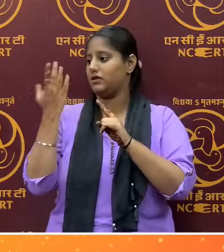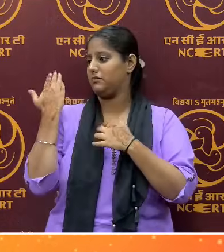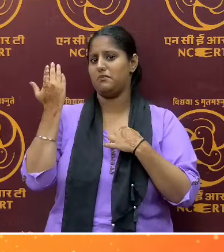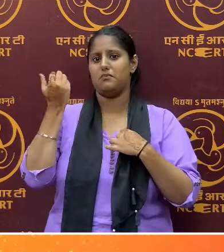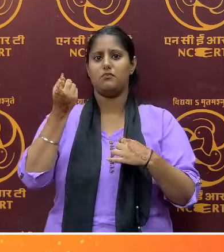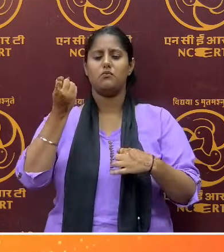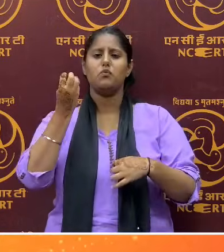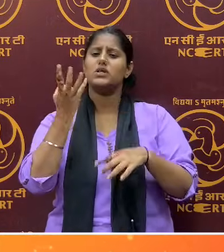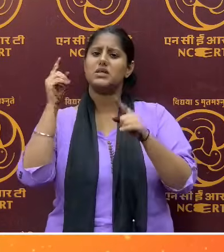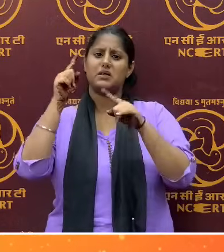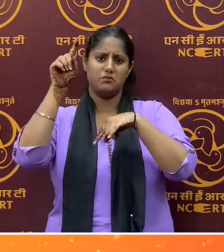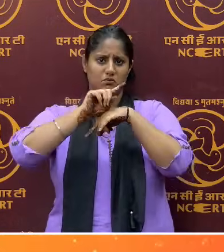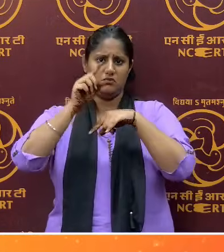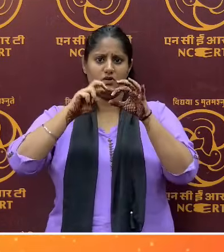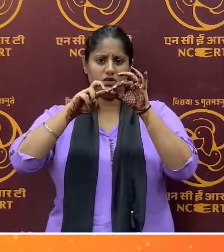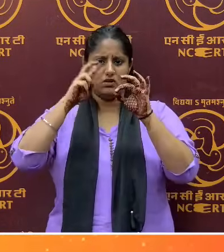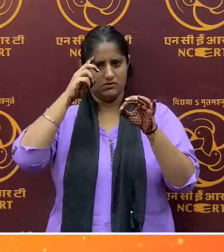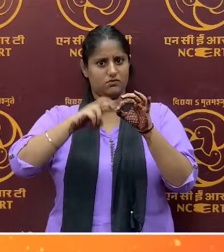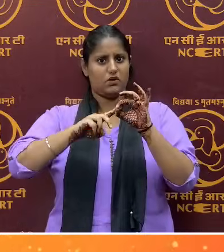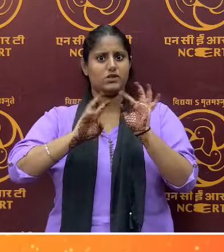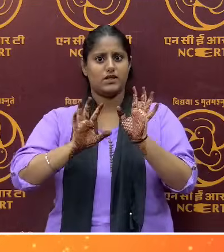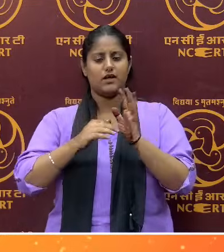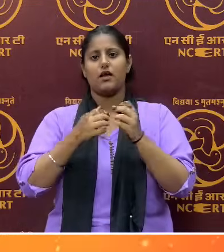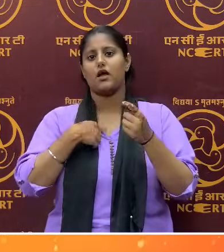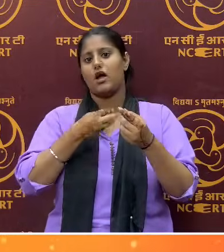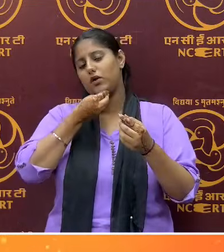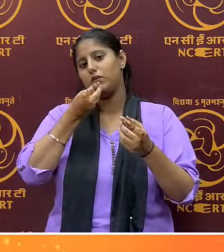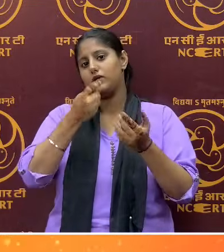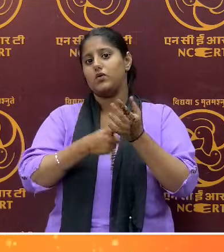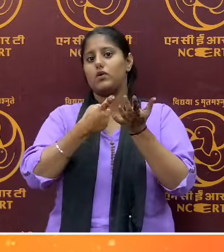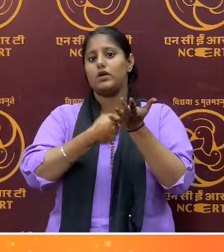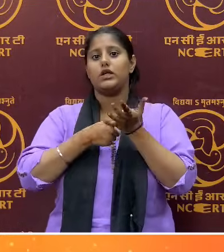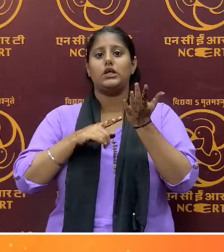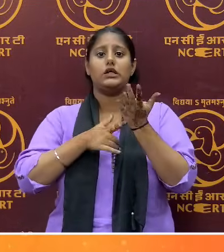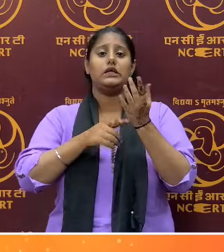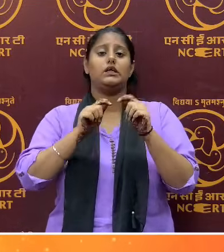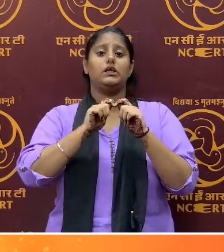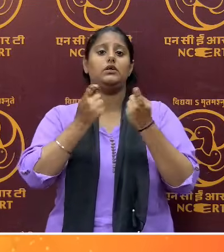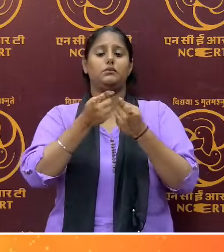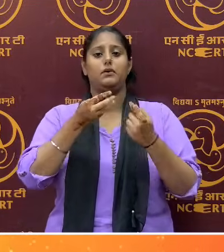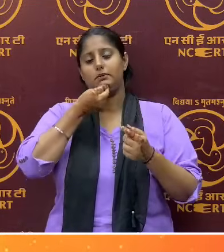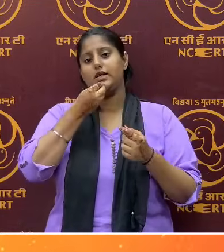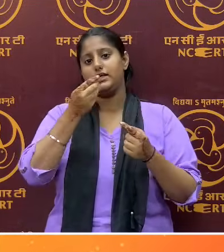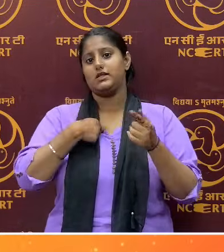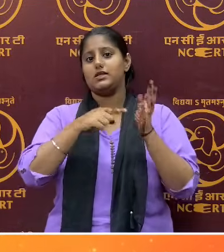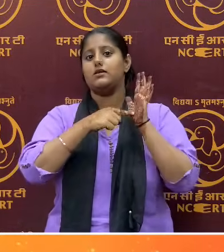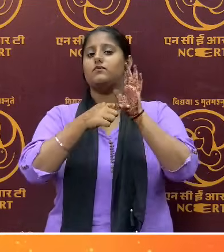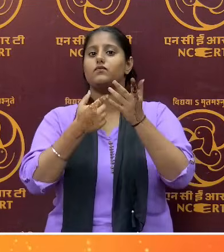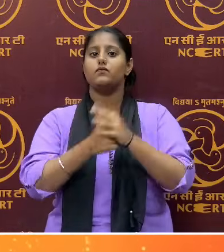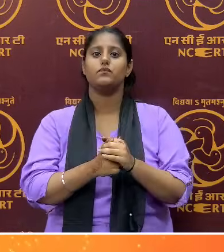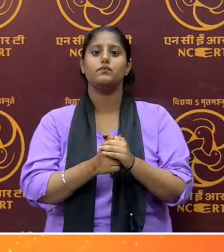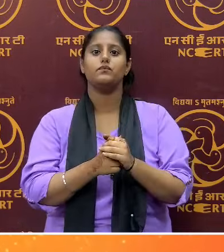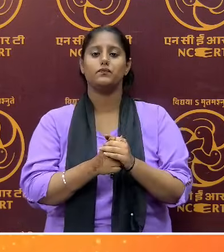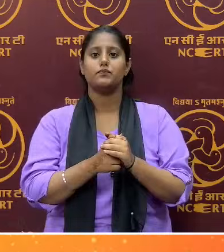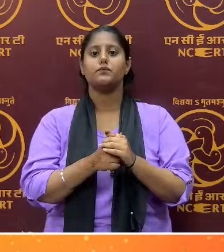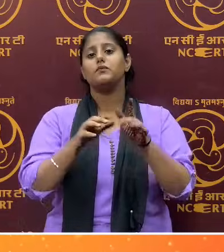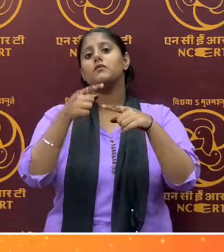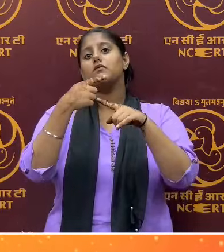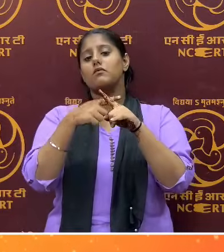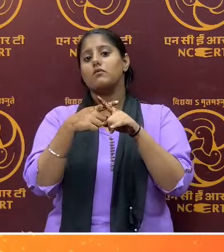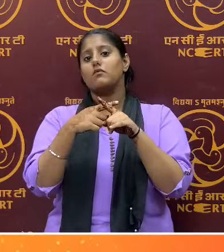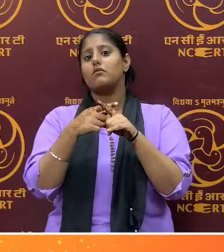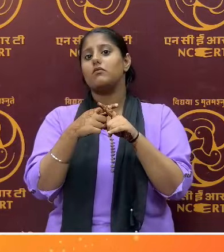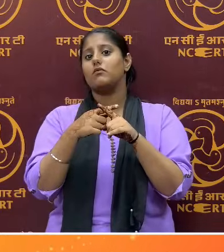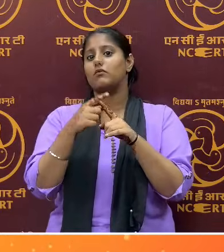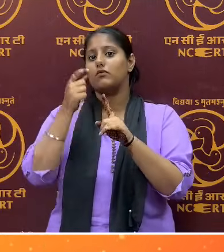lot of queries. So can I request my technical team to kindly go ahead with the workflow, and let's start with the head teacher. And